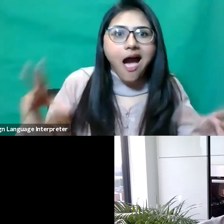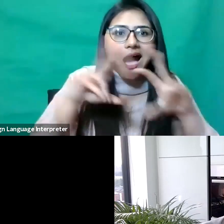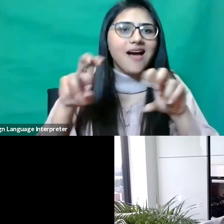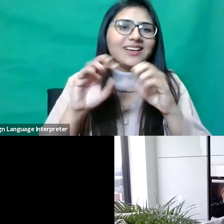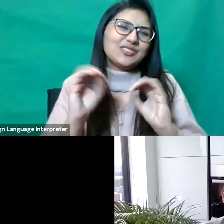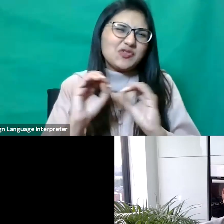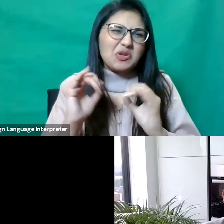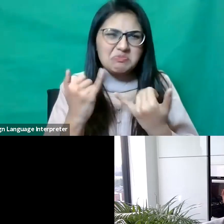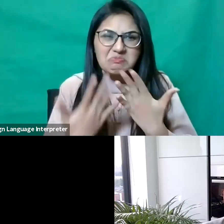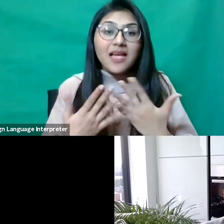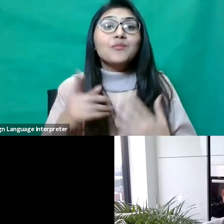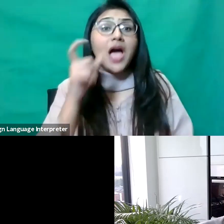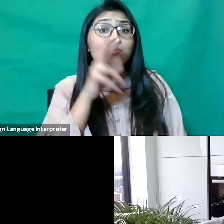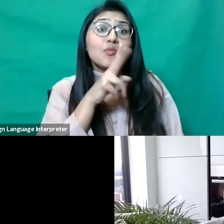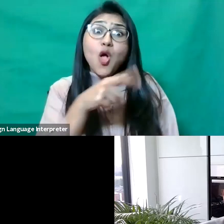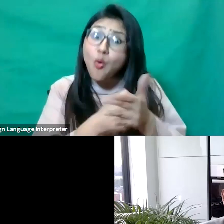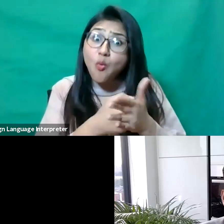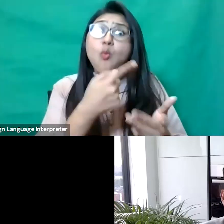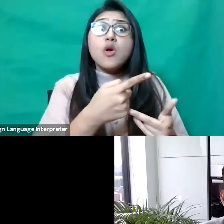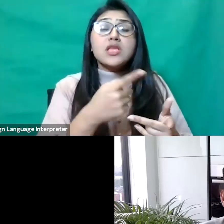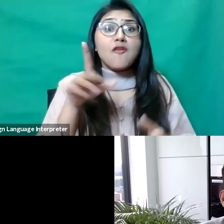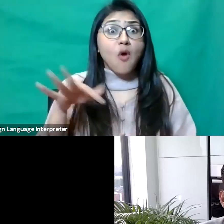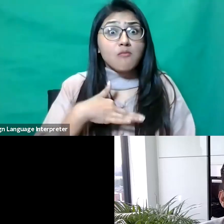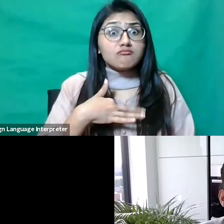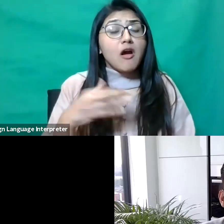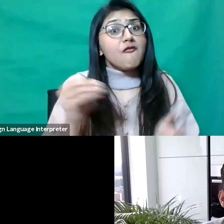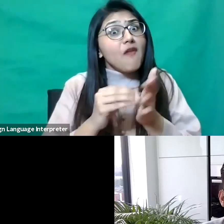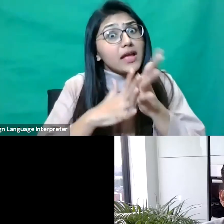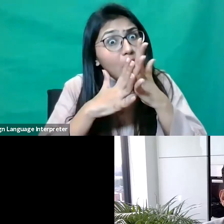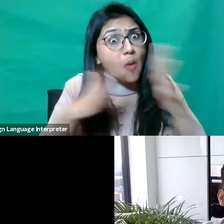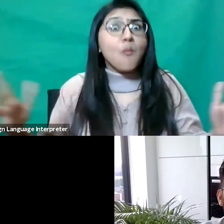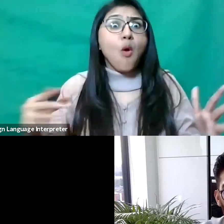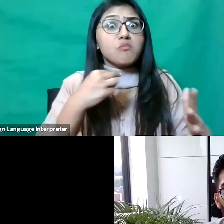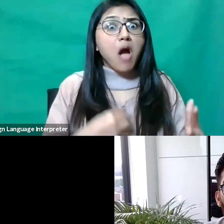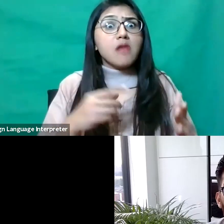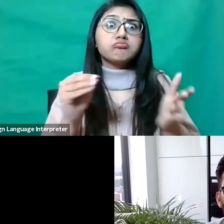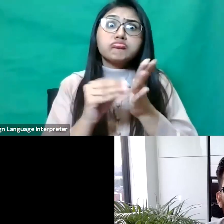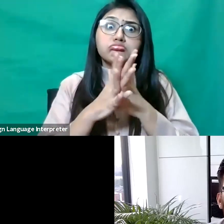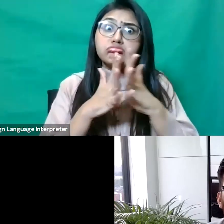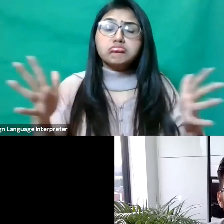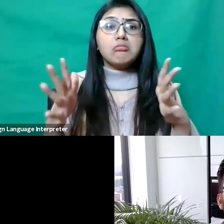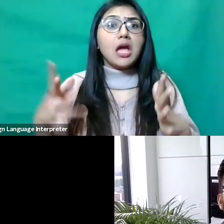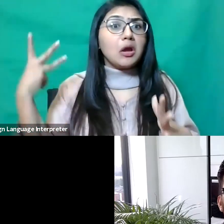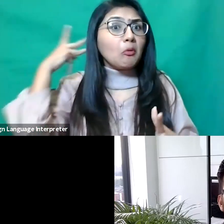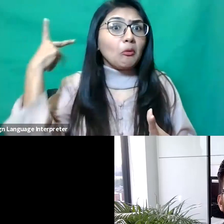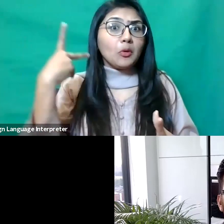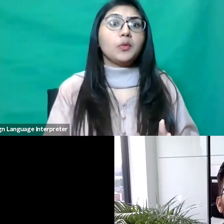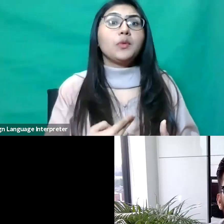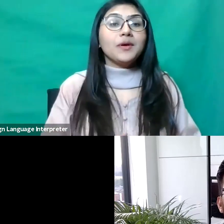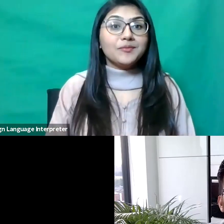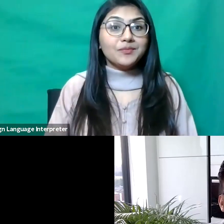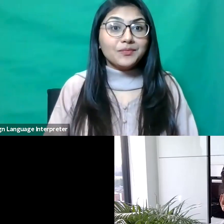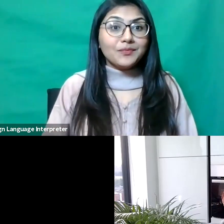I mean, check out. It makes a huge difference, and especially you don't want to make it too. Don't want to have another problems